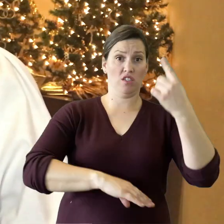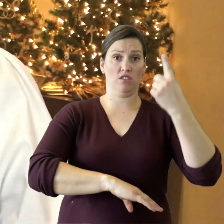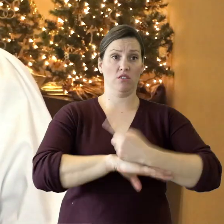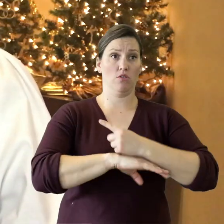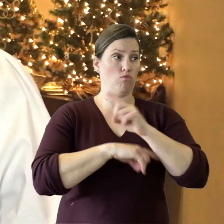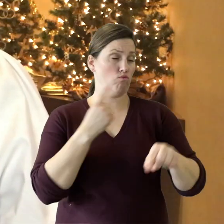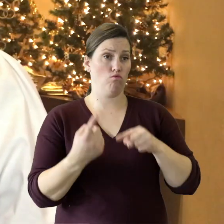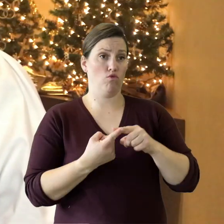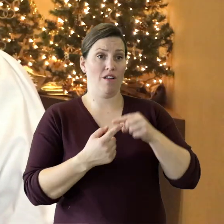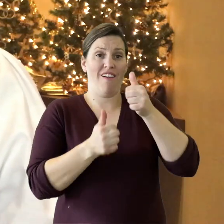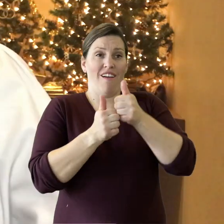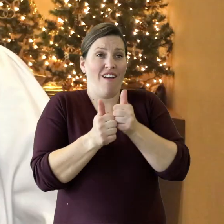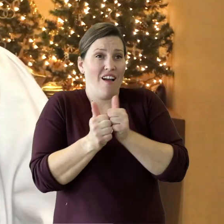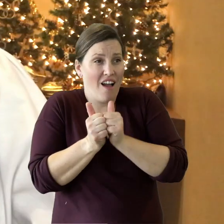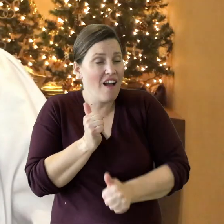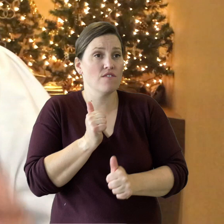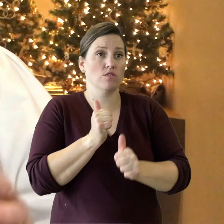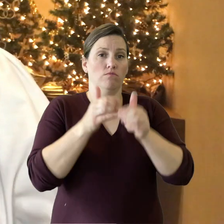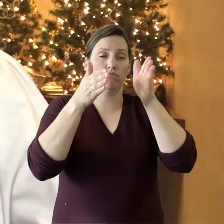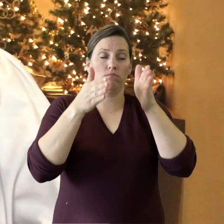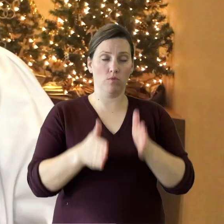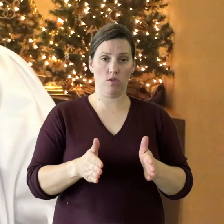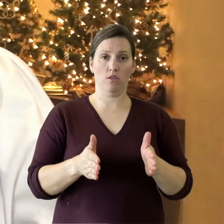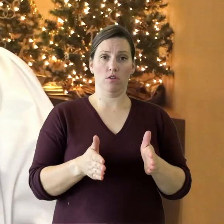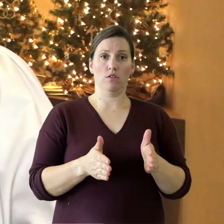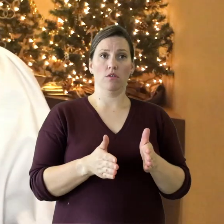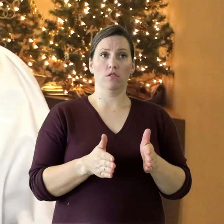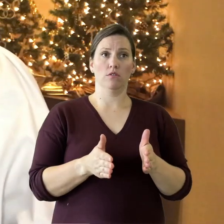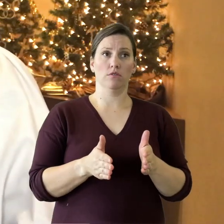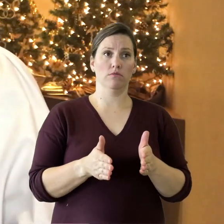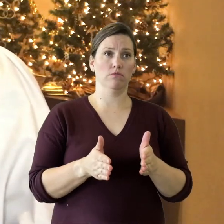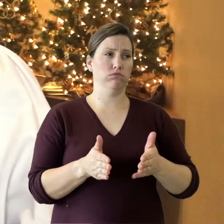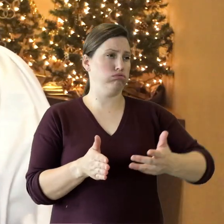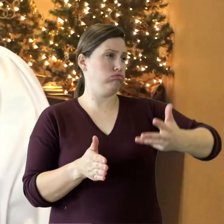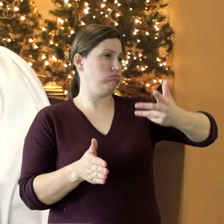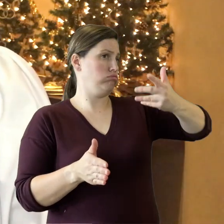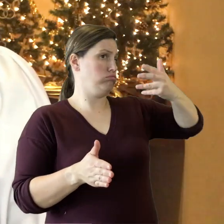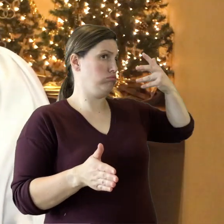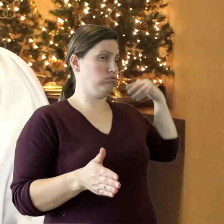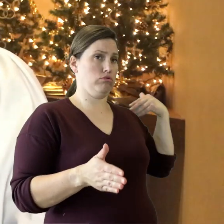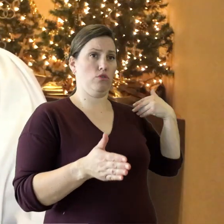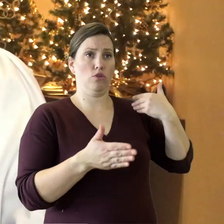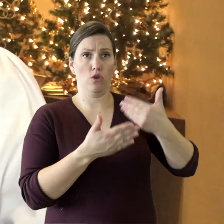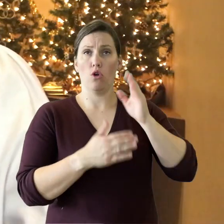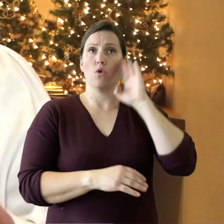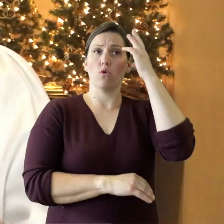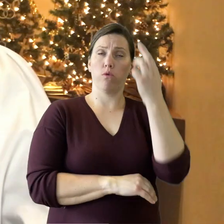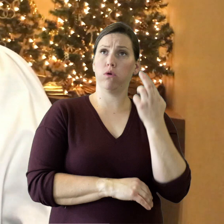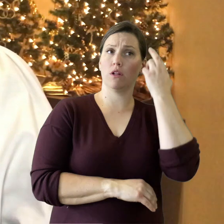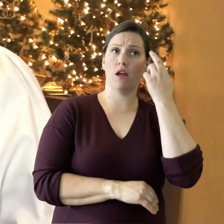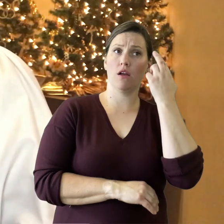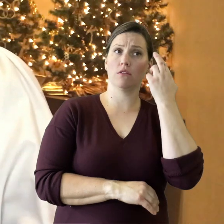on Judgment Day, when every single person ever conceived